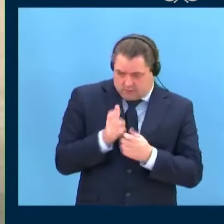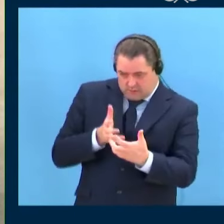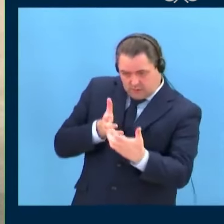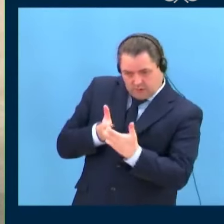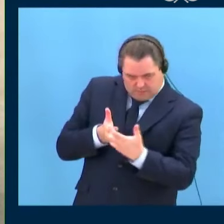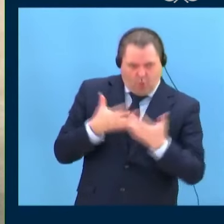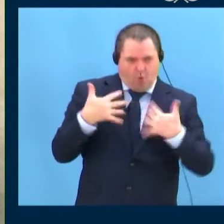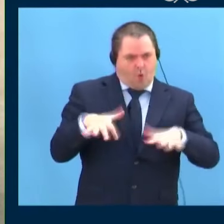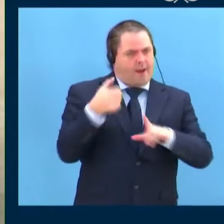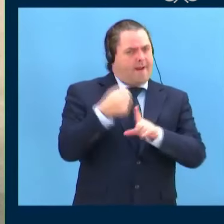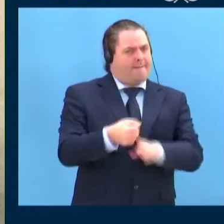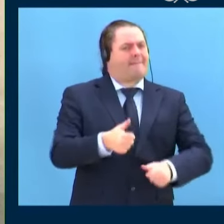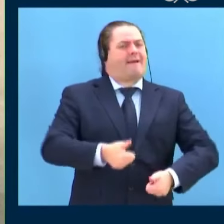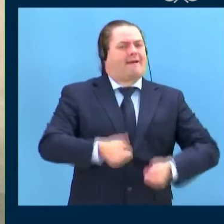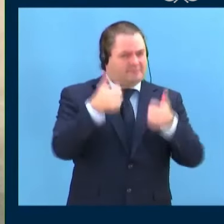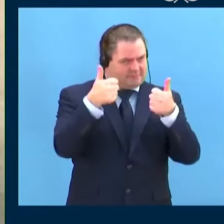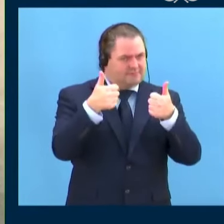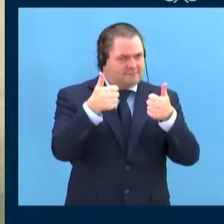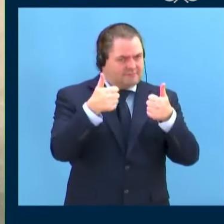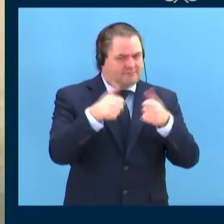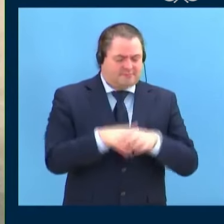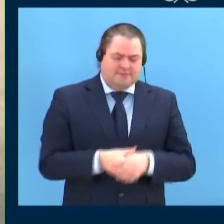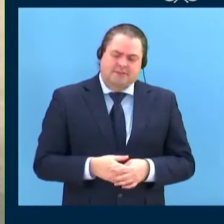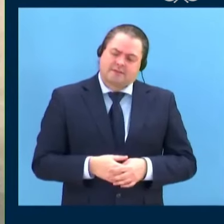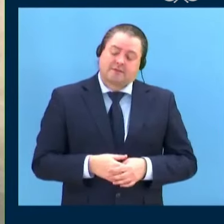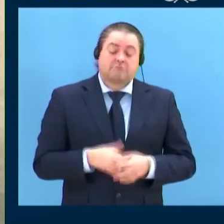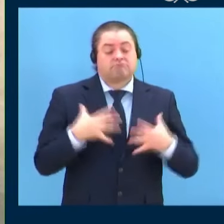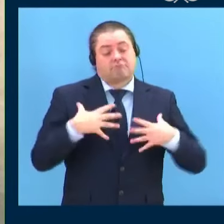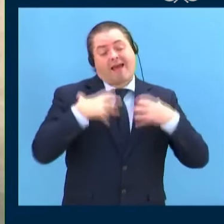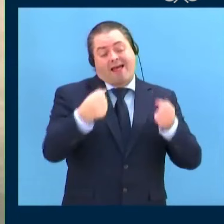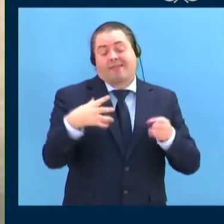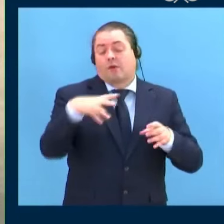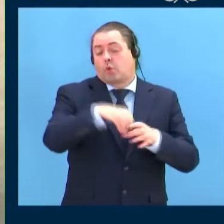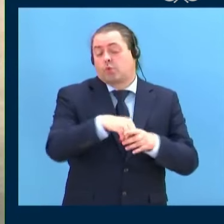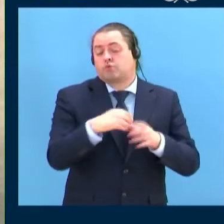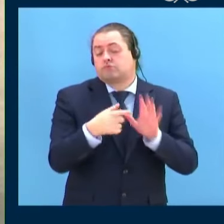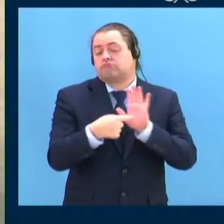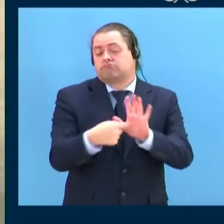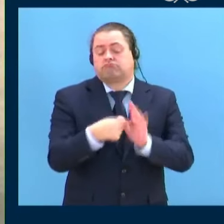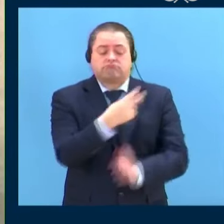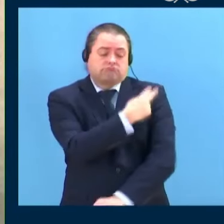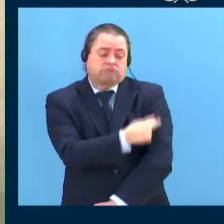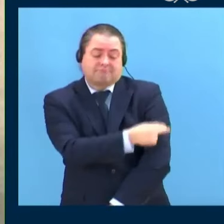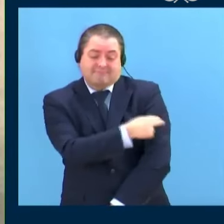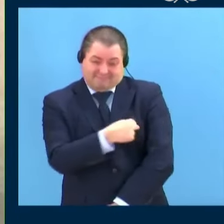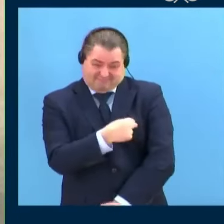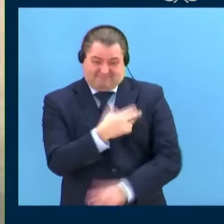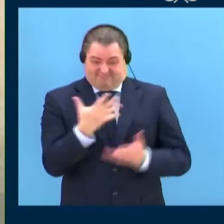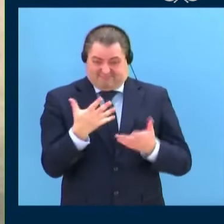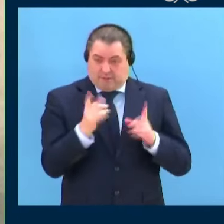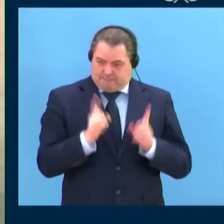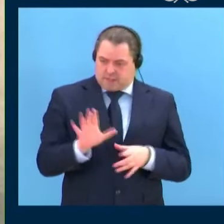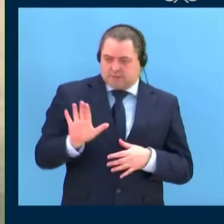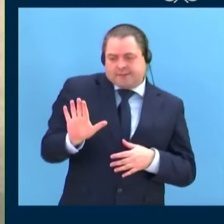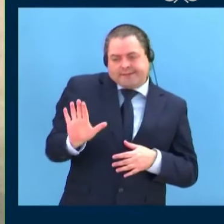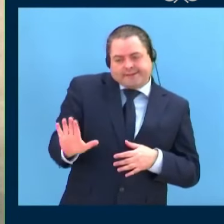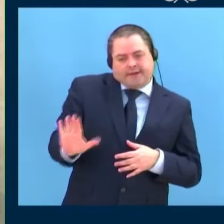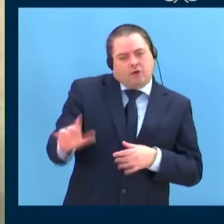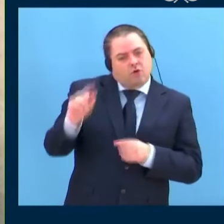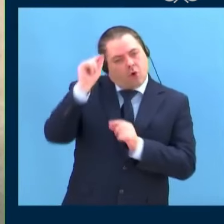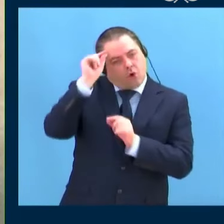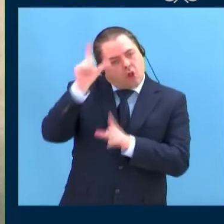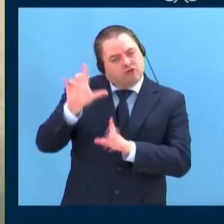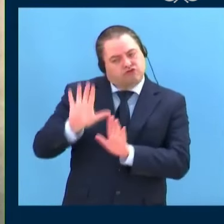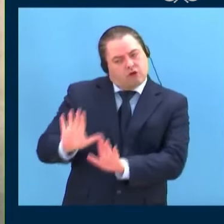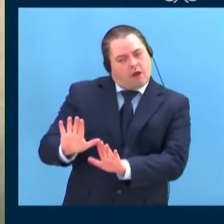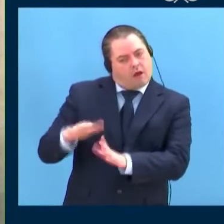stated needs. For example, a health inclusion program needs to take account of cultural practices that impact on health